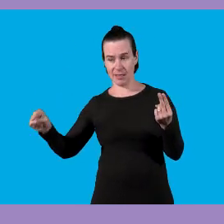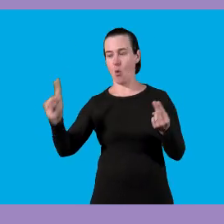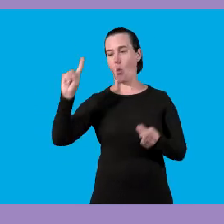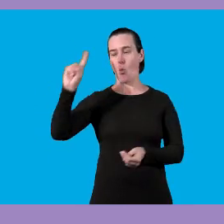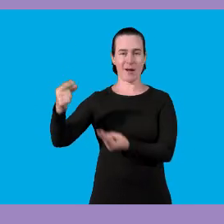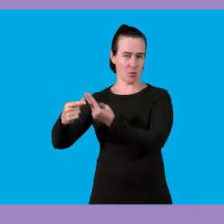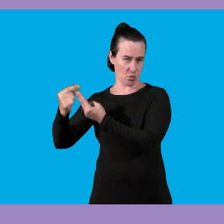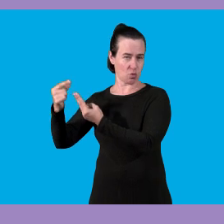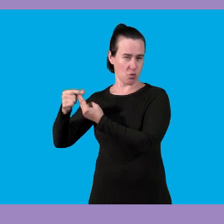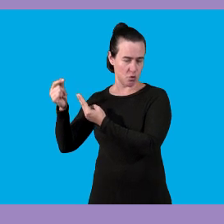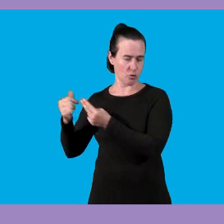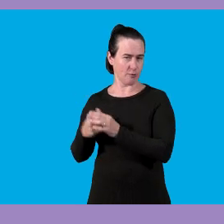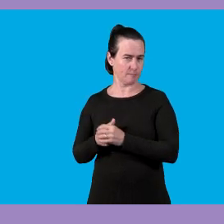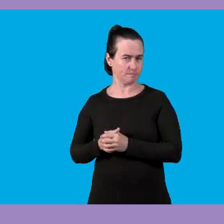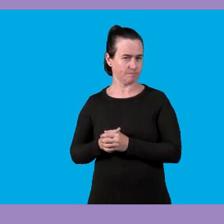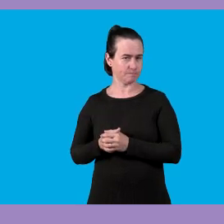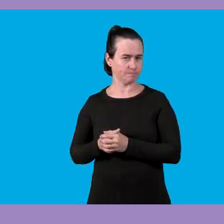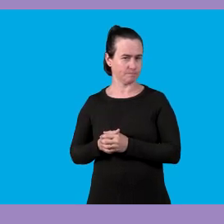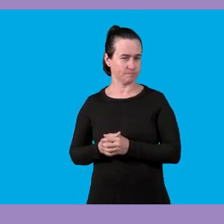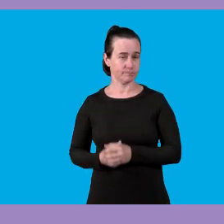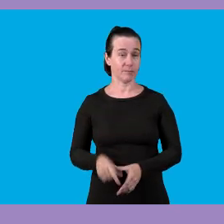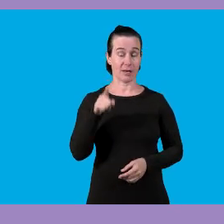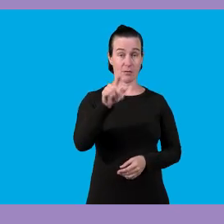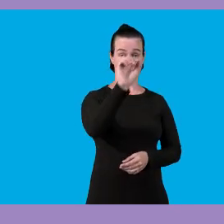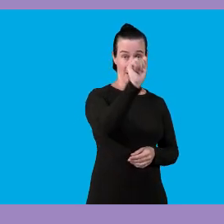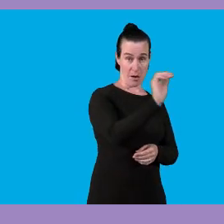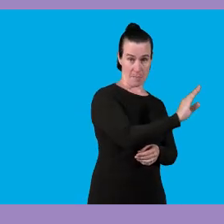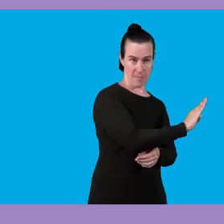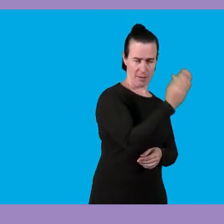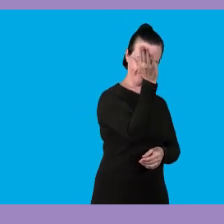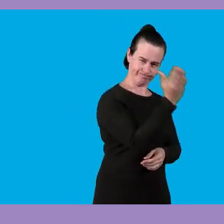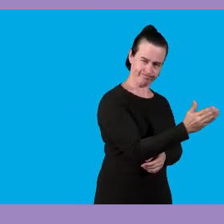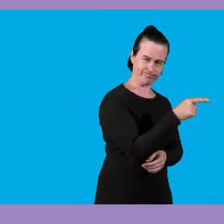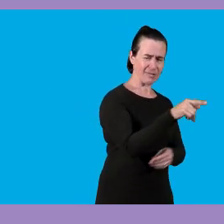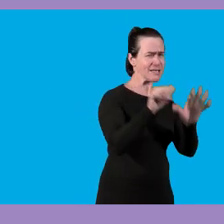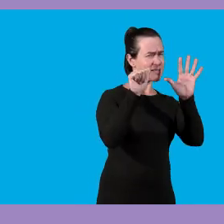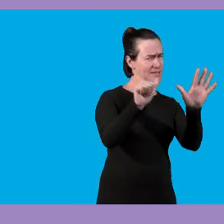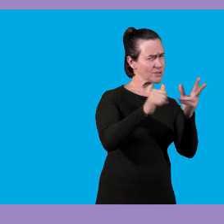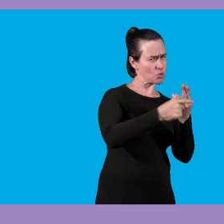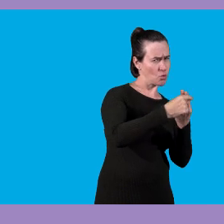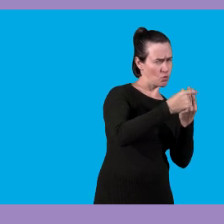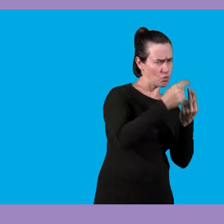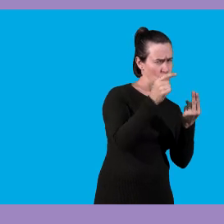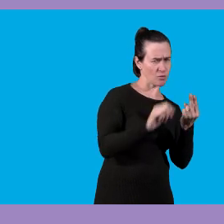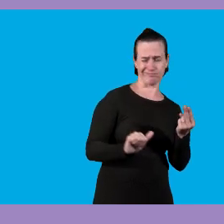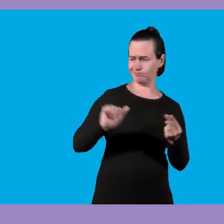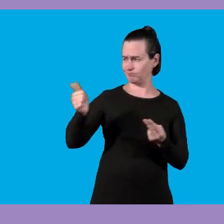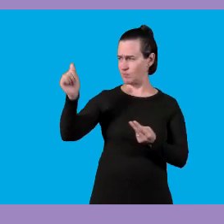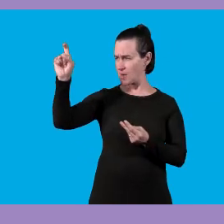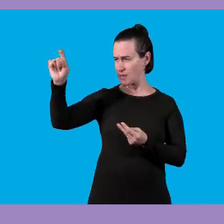to 1 unit. And side AB is 6 units, and side